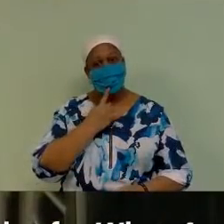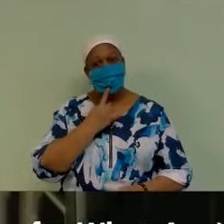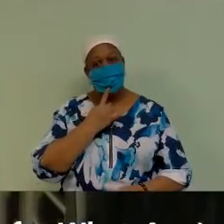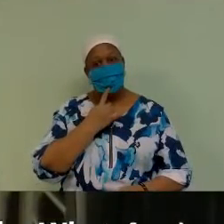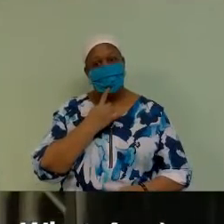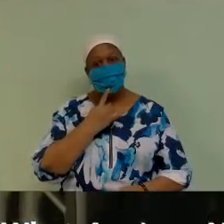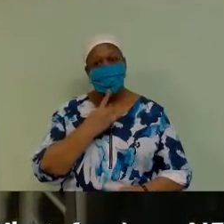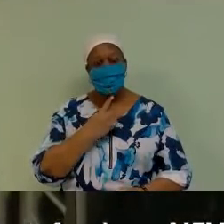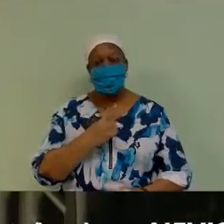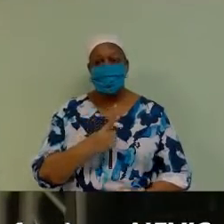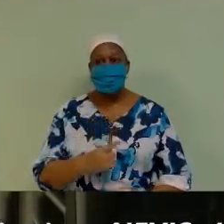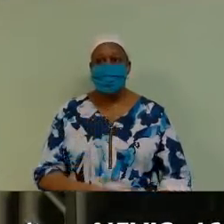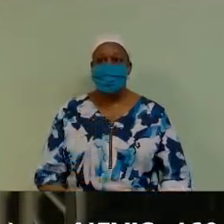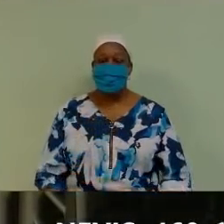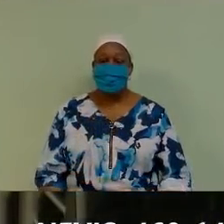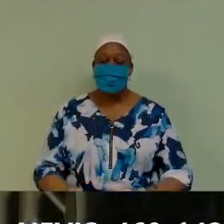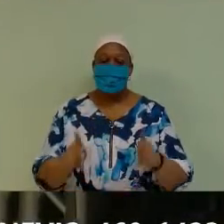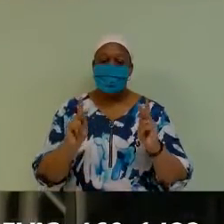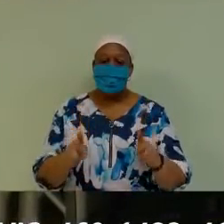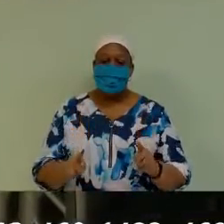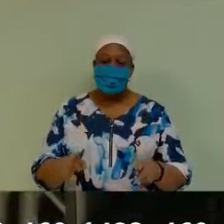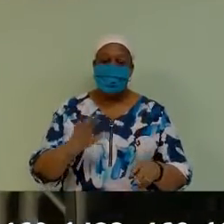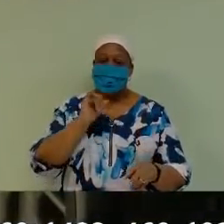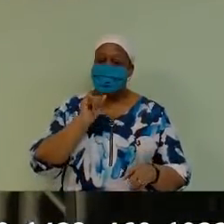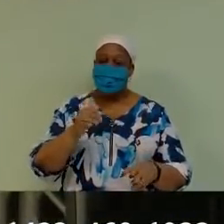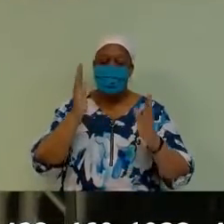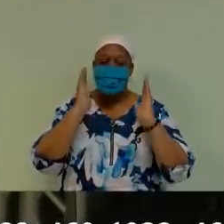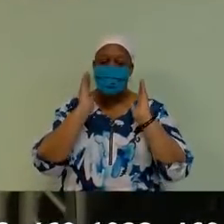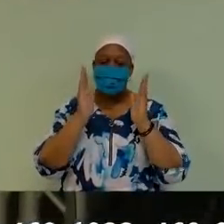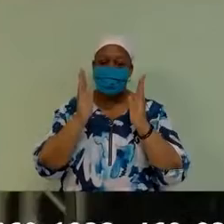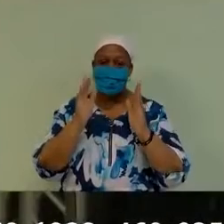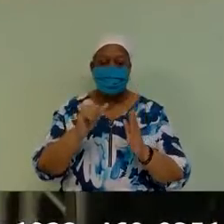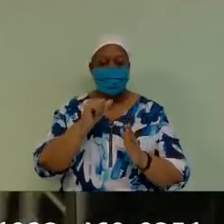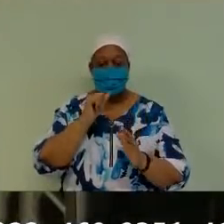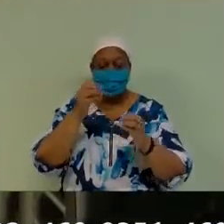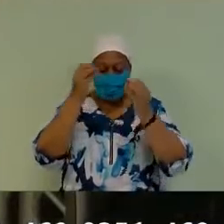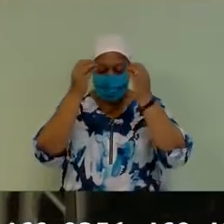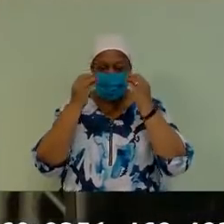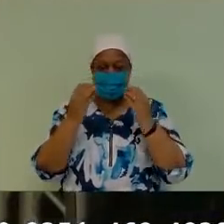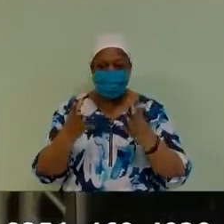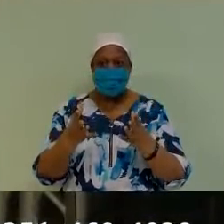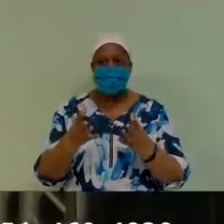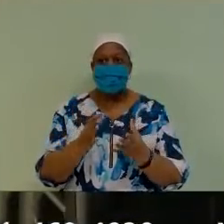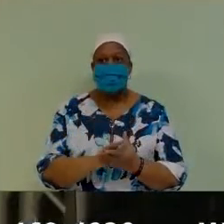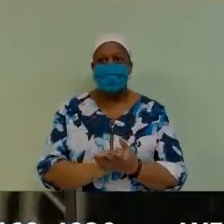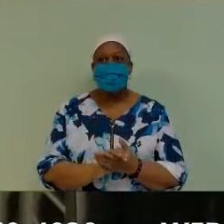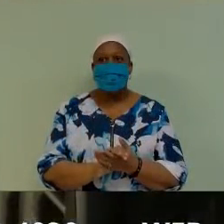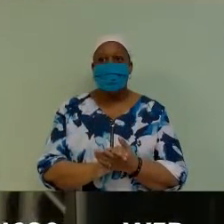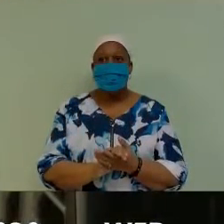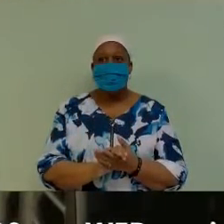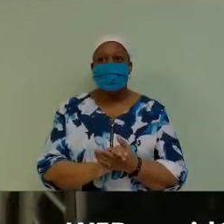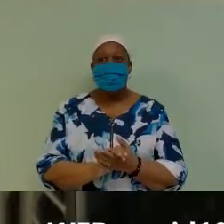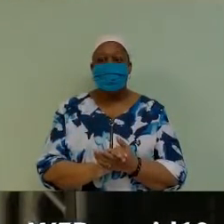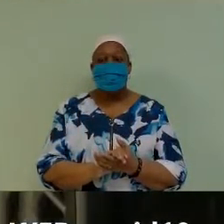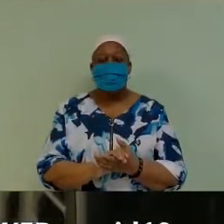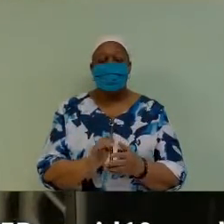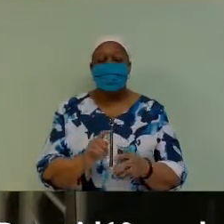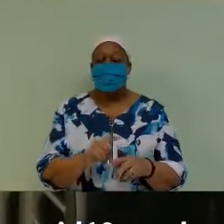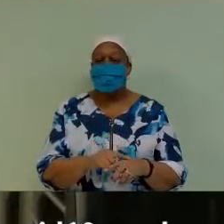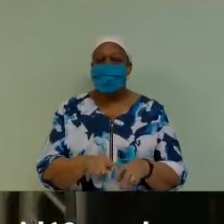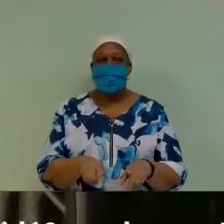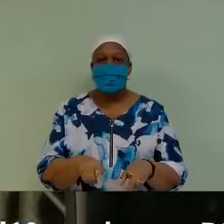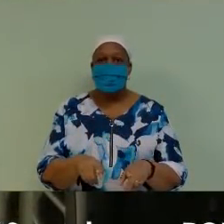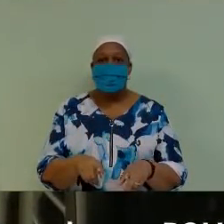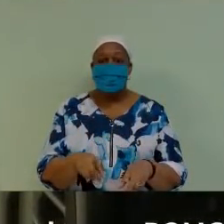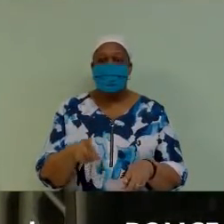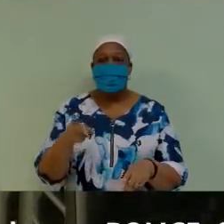have, disregarded all the recommendations. However, the virus didn't pause. The